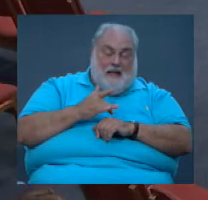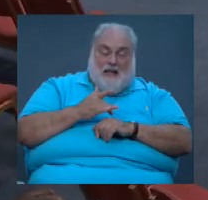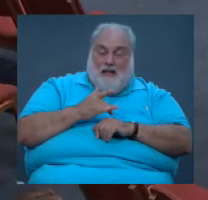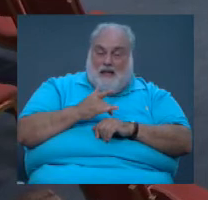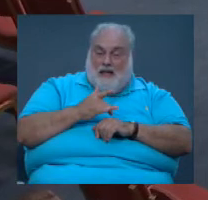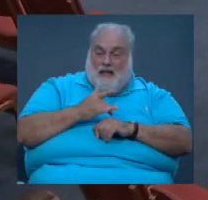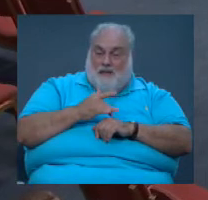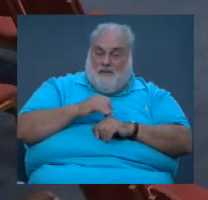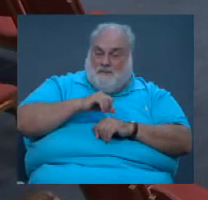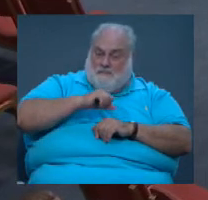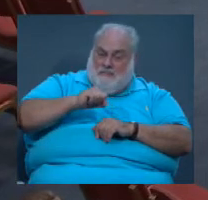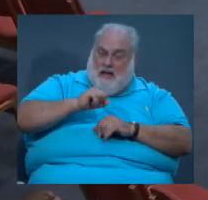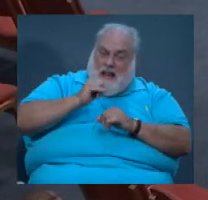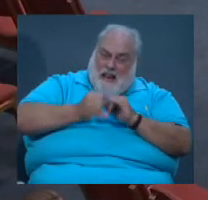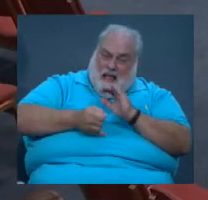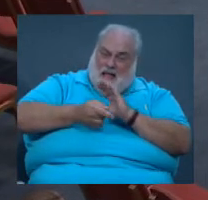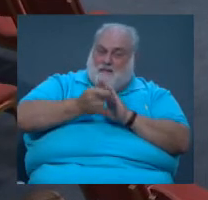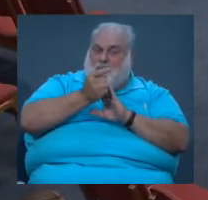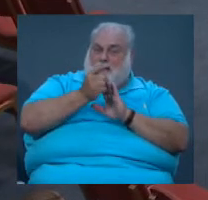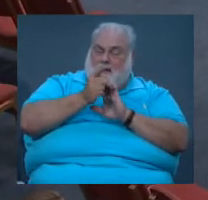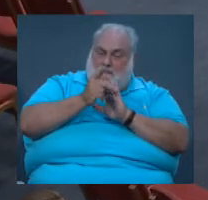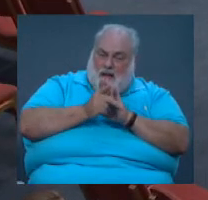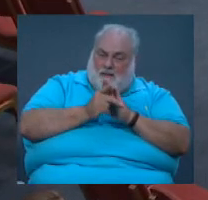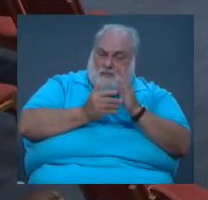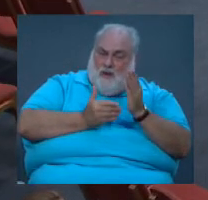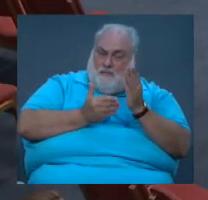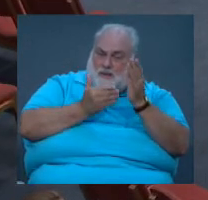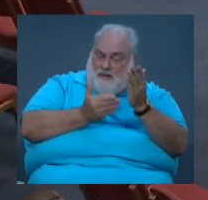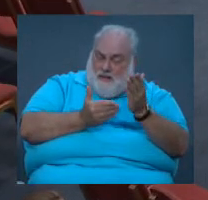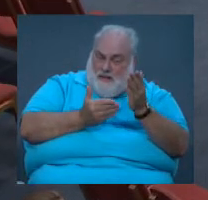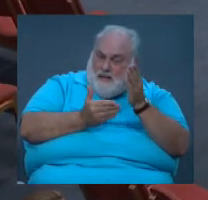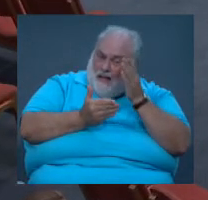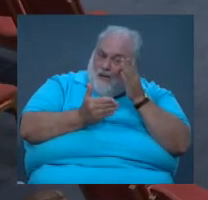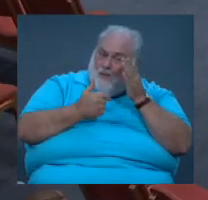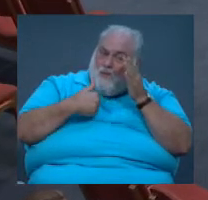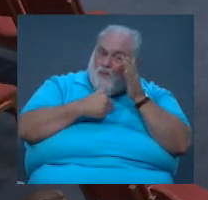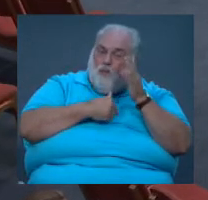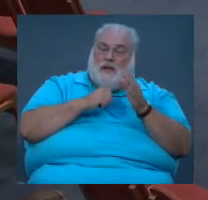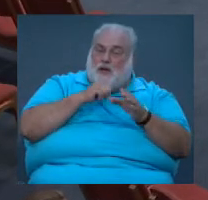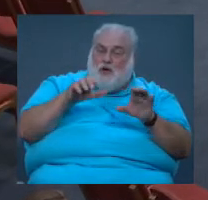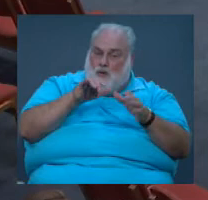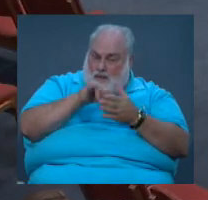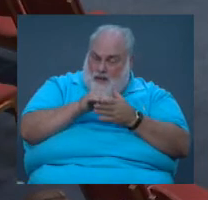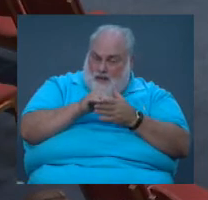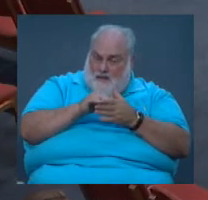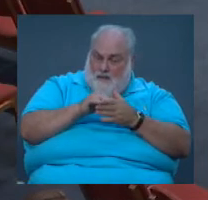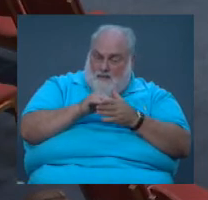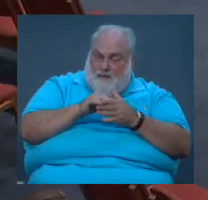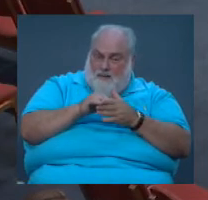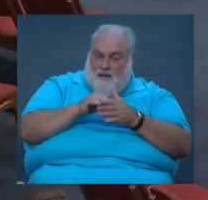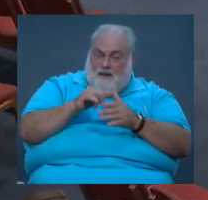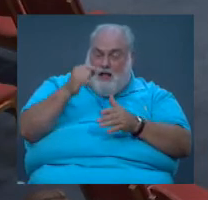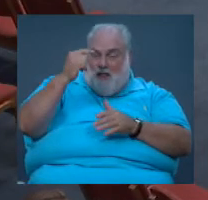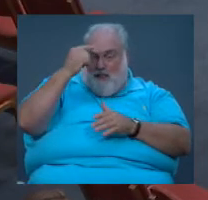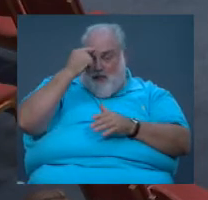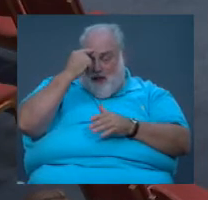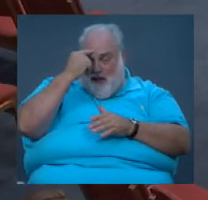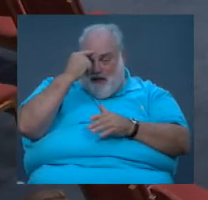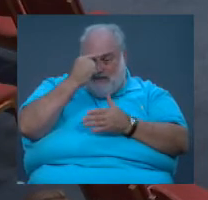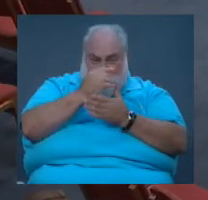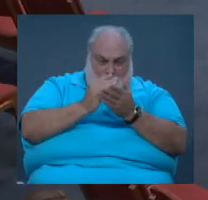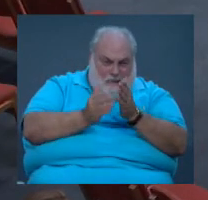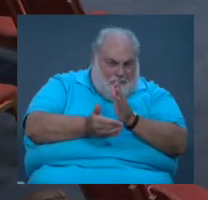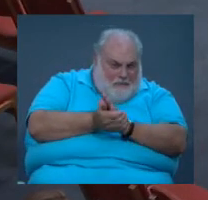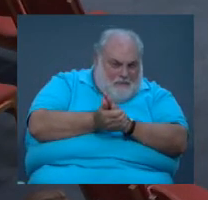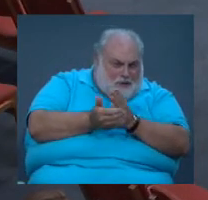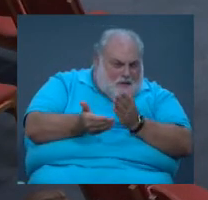vehemently reject last minute policy recommendations, and we didn't do that in this case. And I thought I heard some amendments